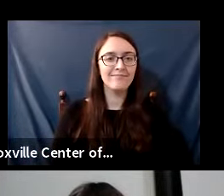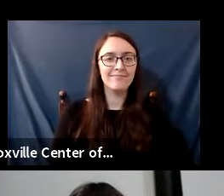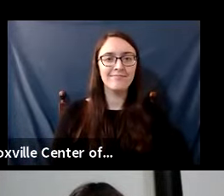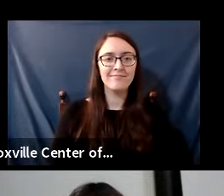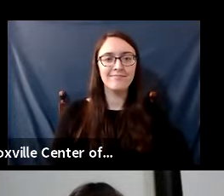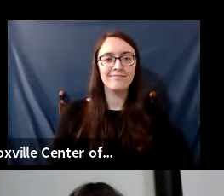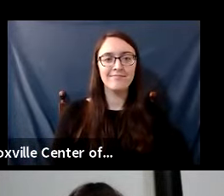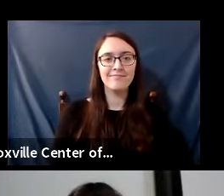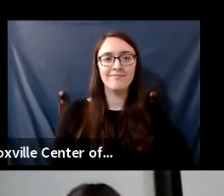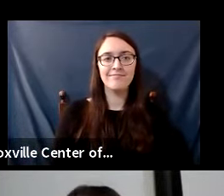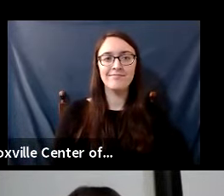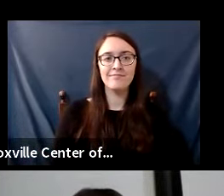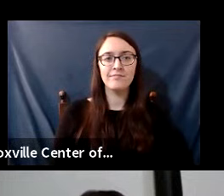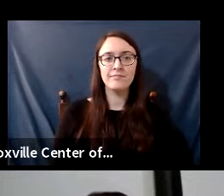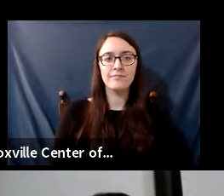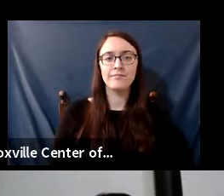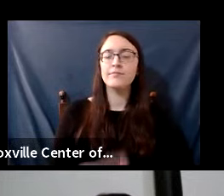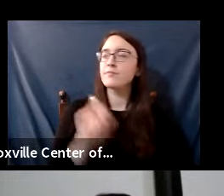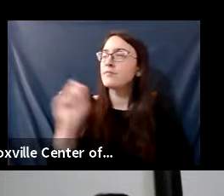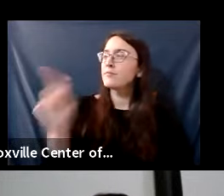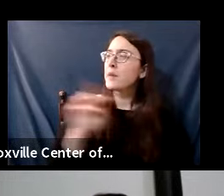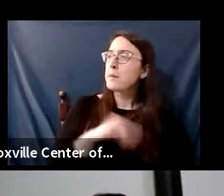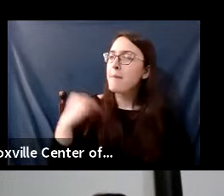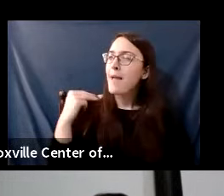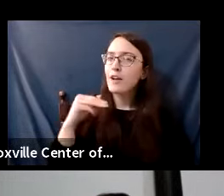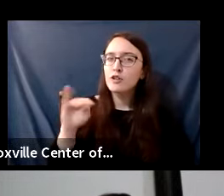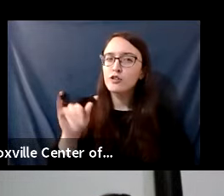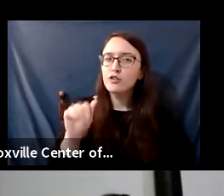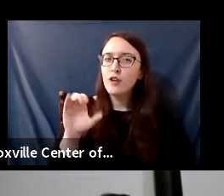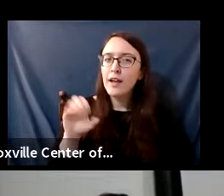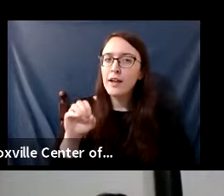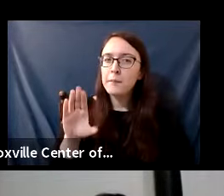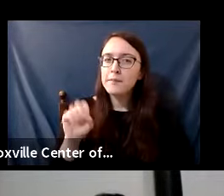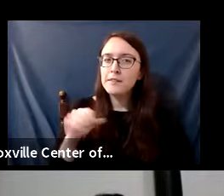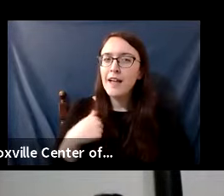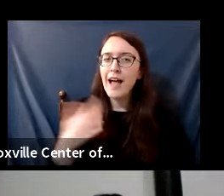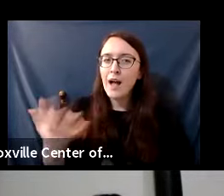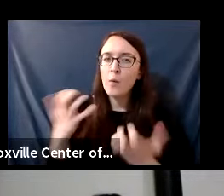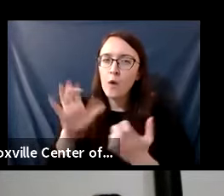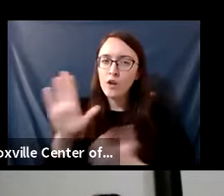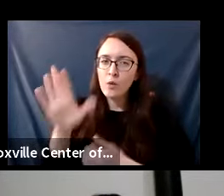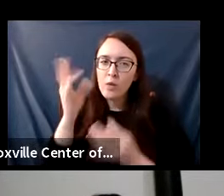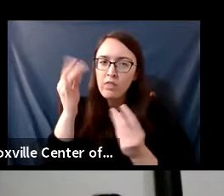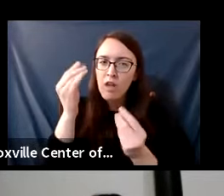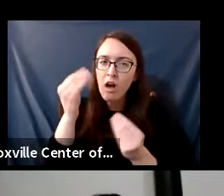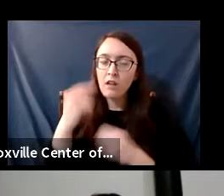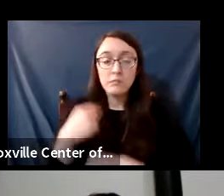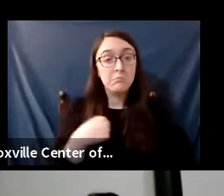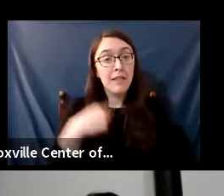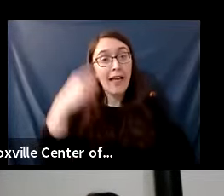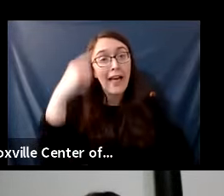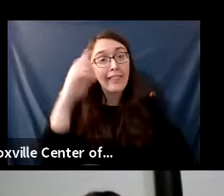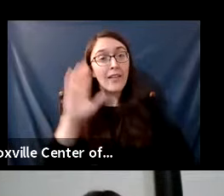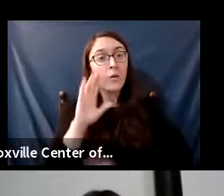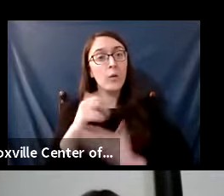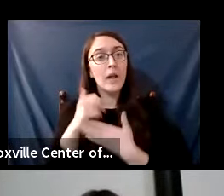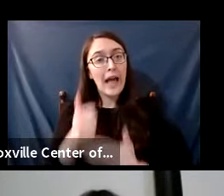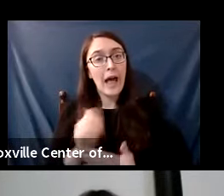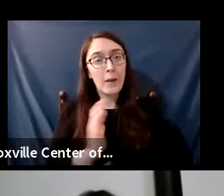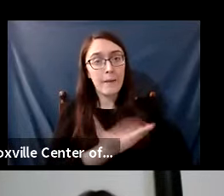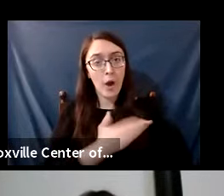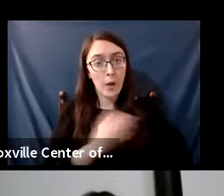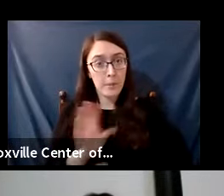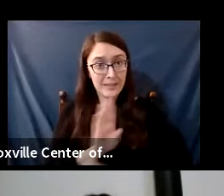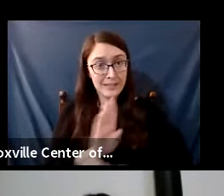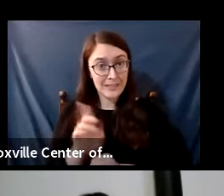Mayor Jacobs, I'd like your thoughts on this. My impression is that it would help our businesses. Would that be your impression as